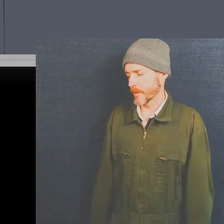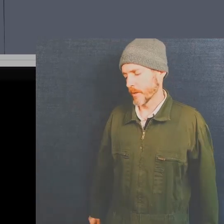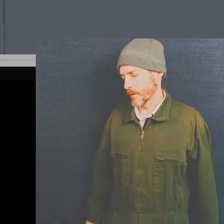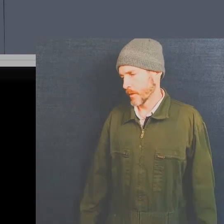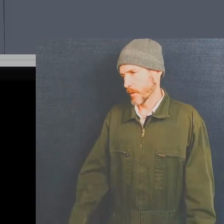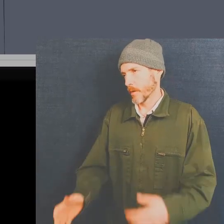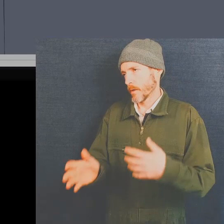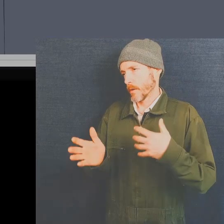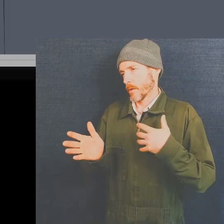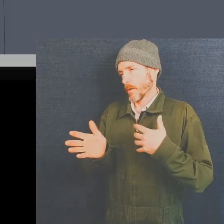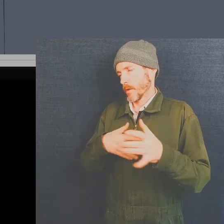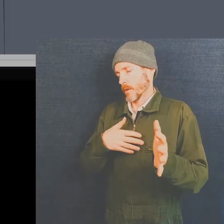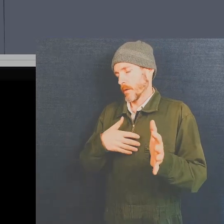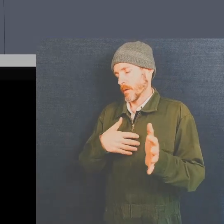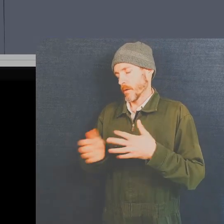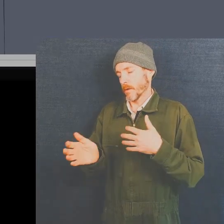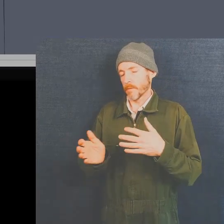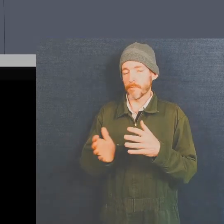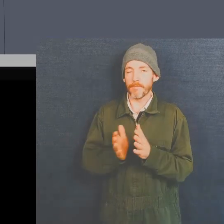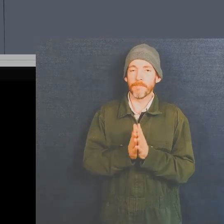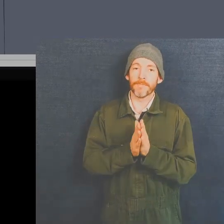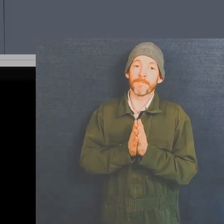rough.